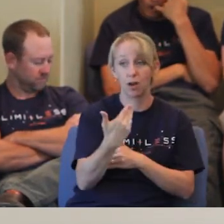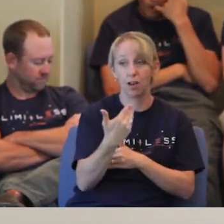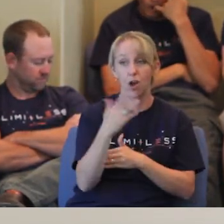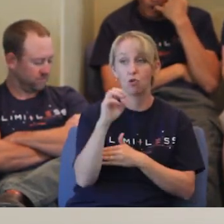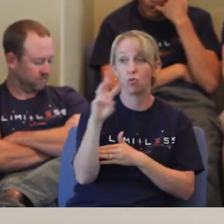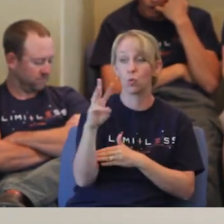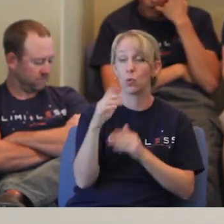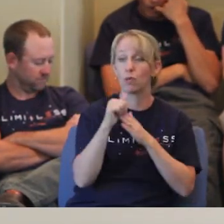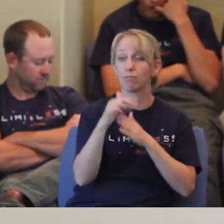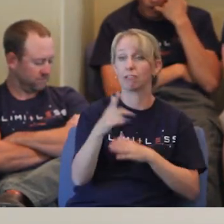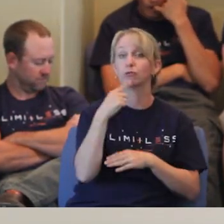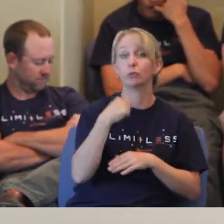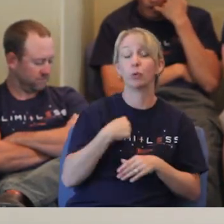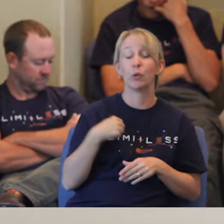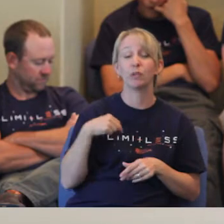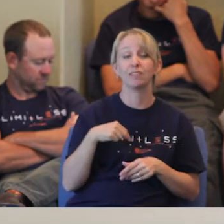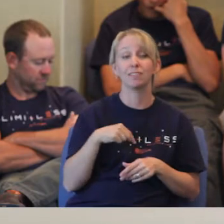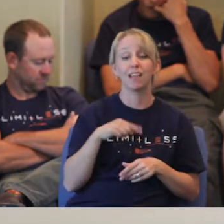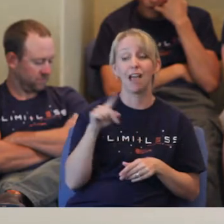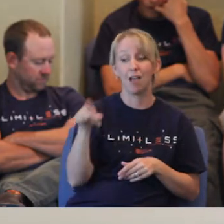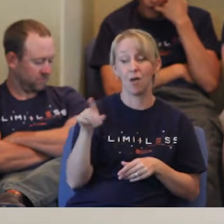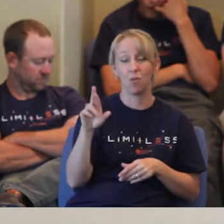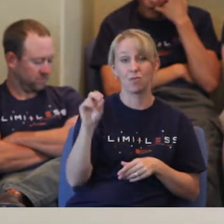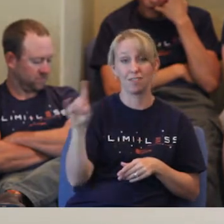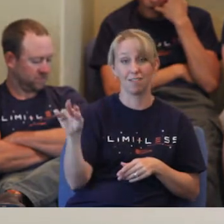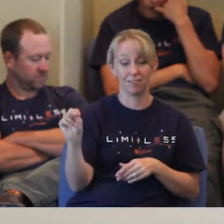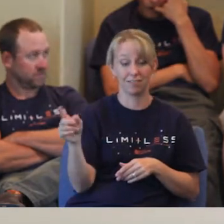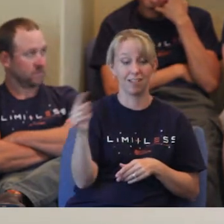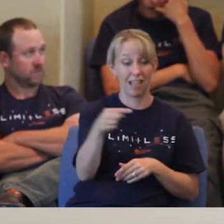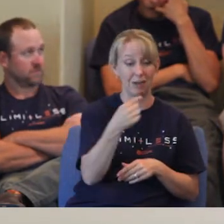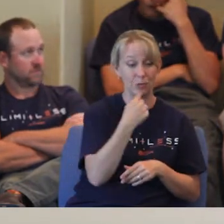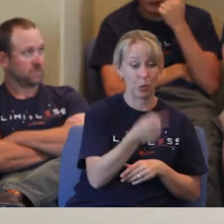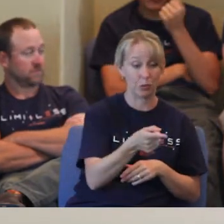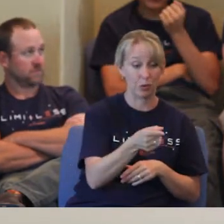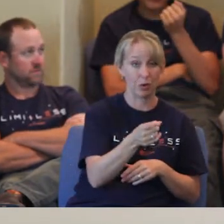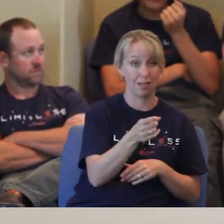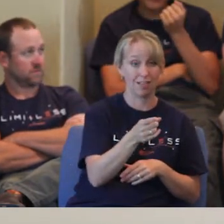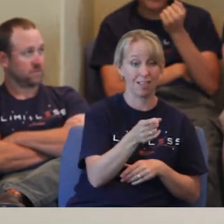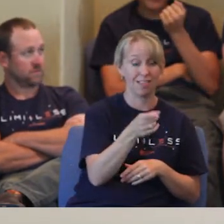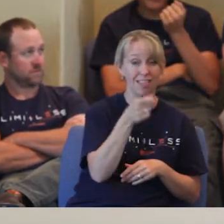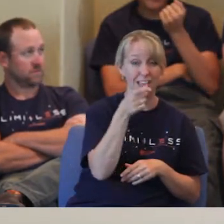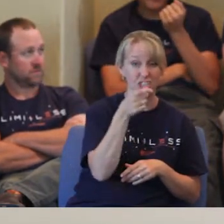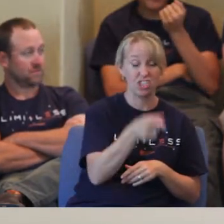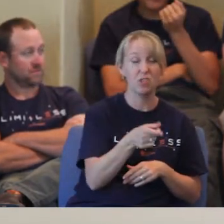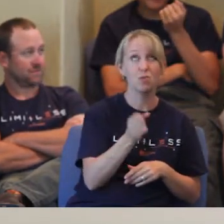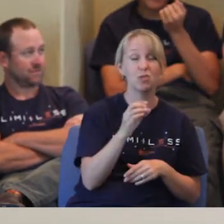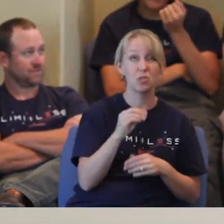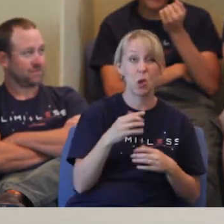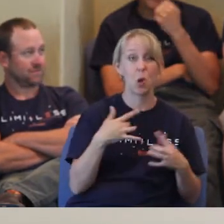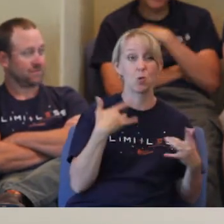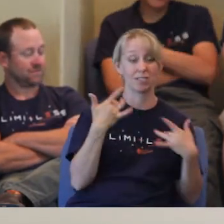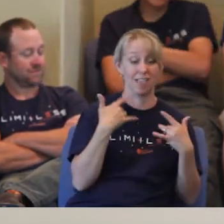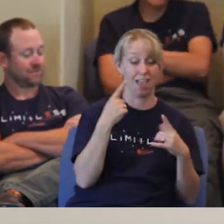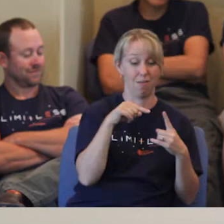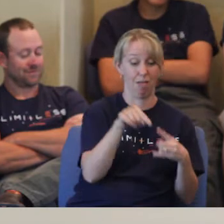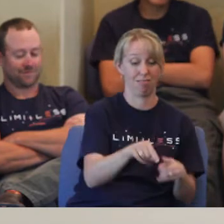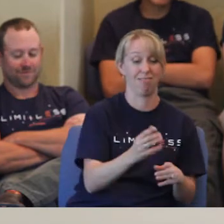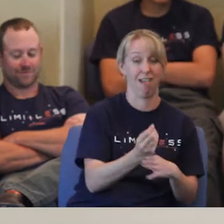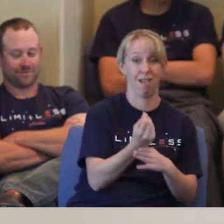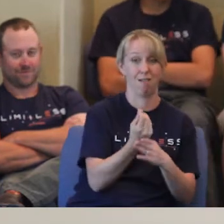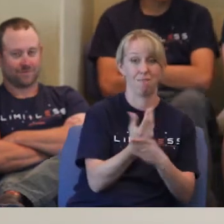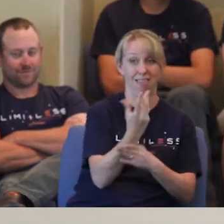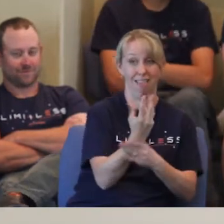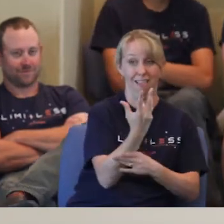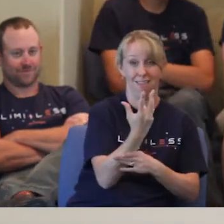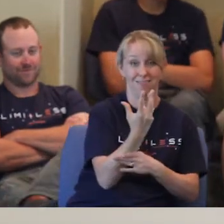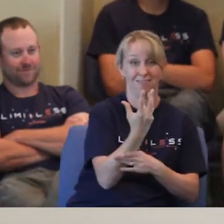us how Rinaldon told her that she was so excited for the plant. Like, when their mom